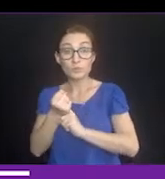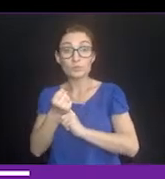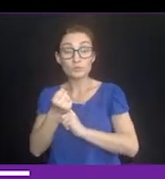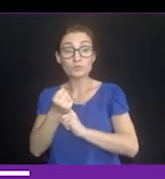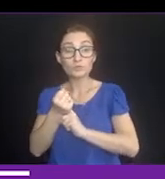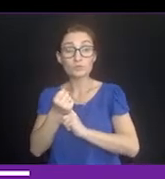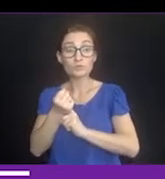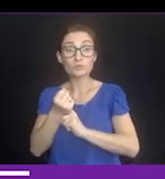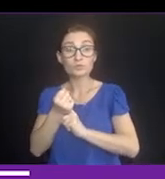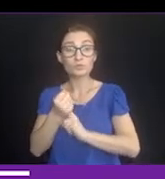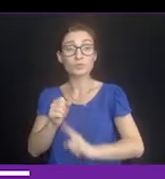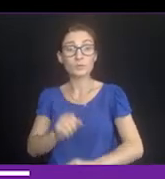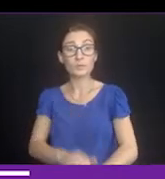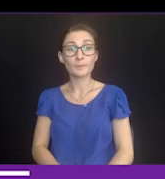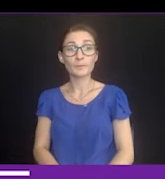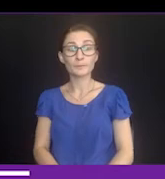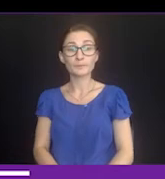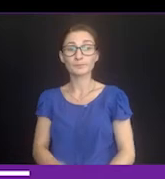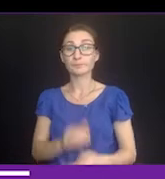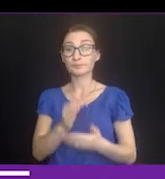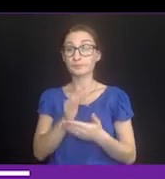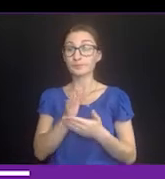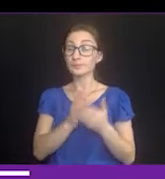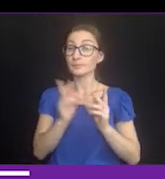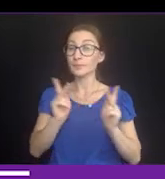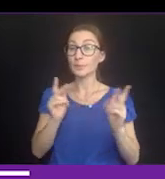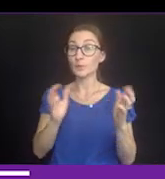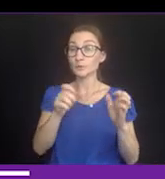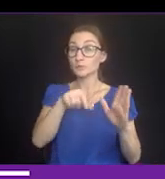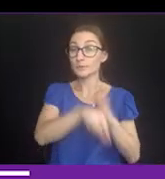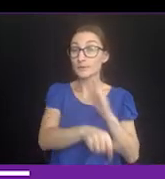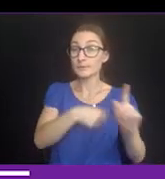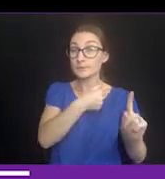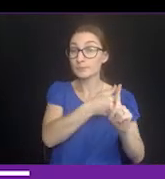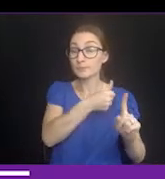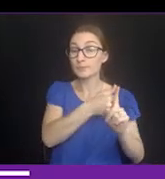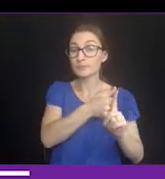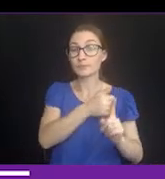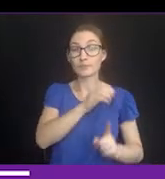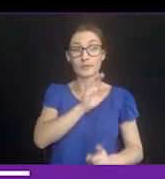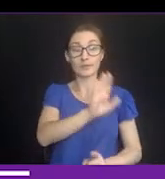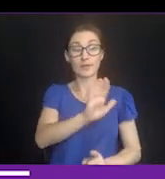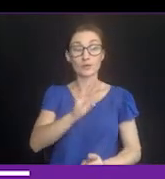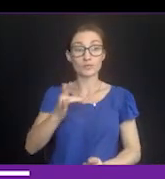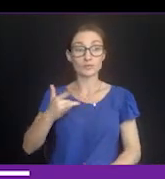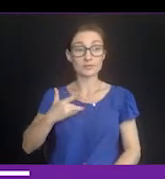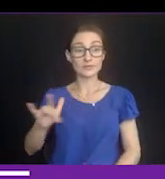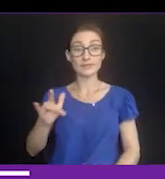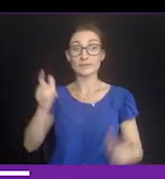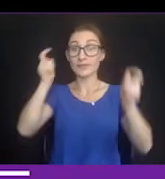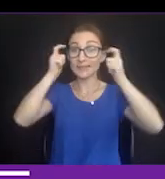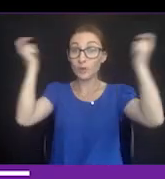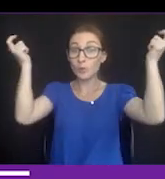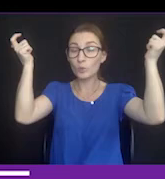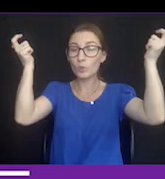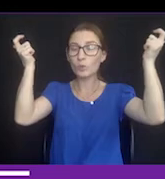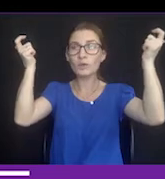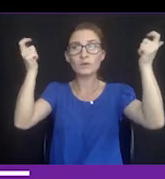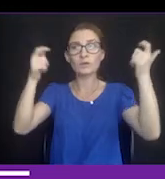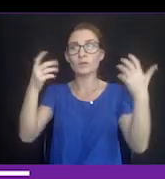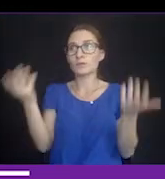ways that actually put you at danger to yourself or other people. People who are